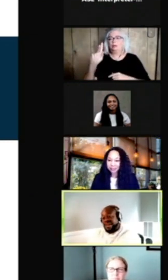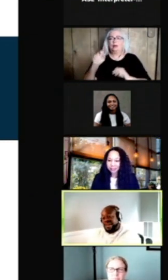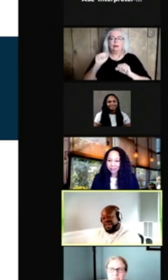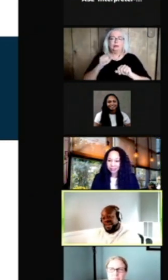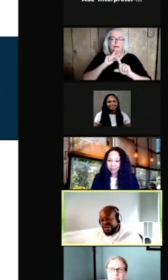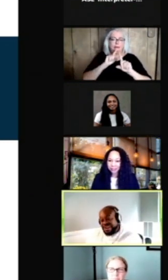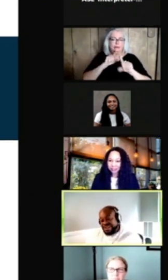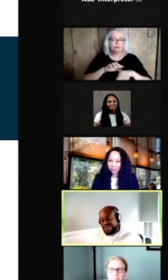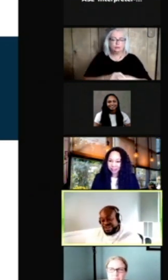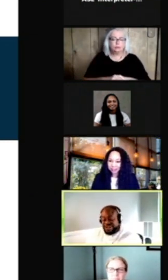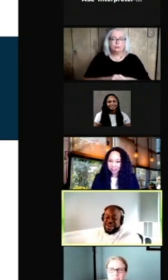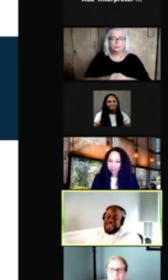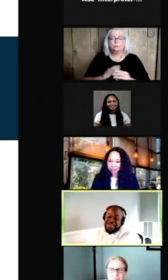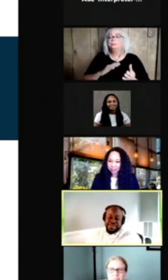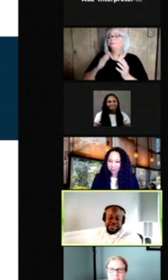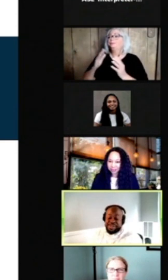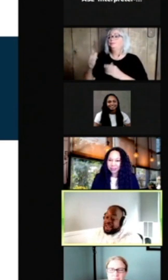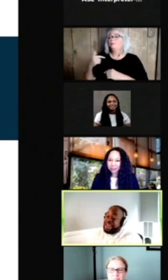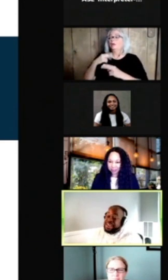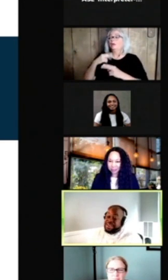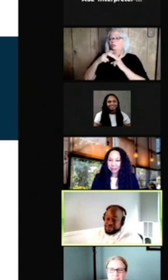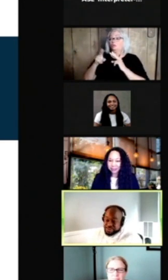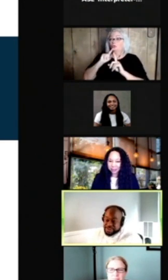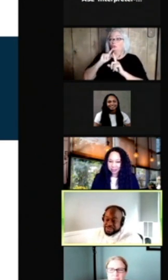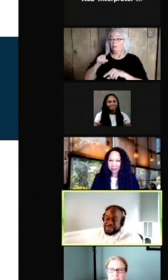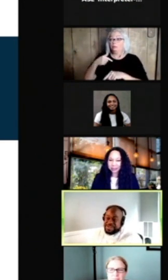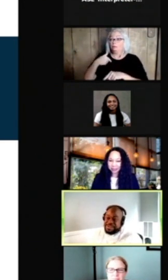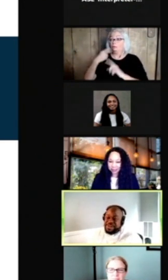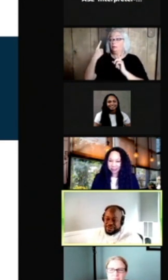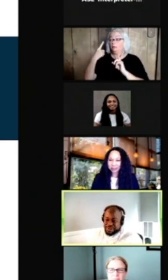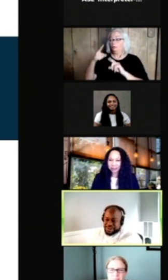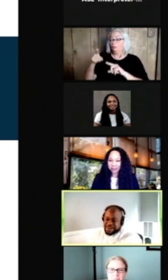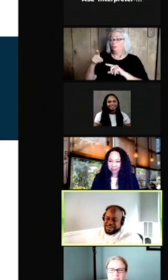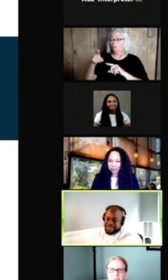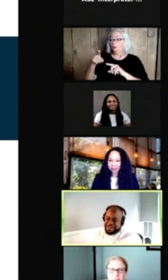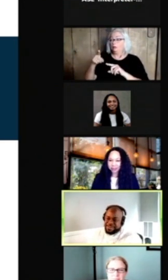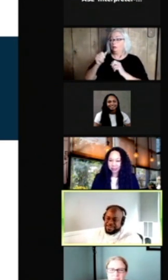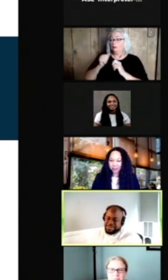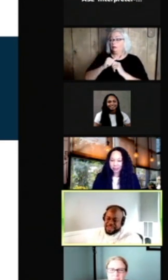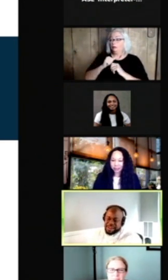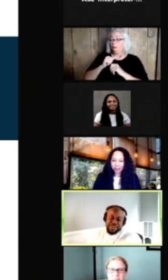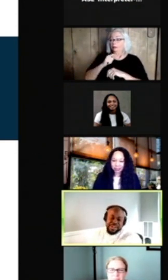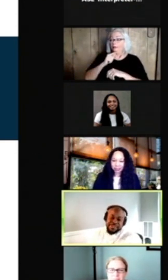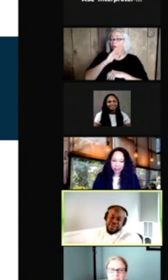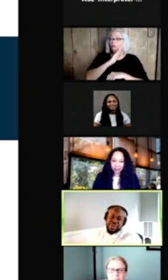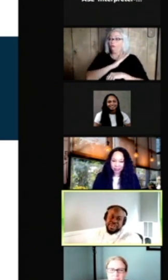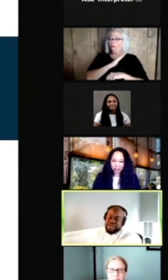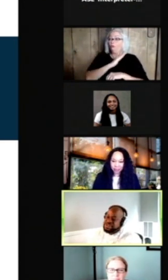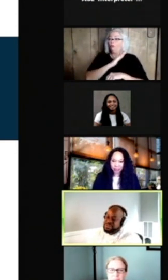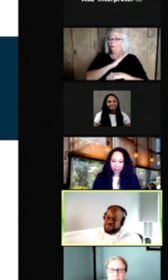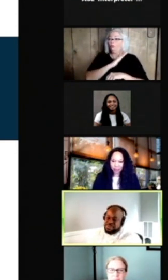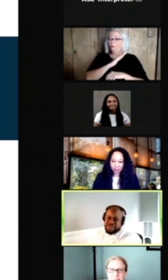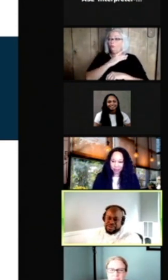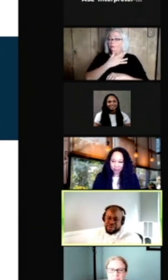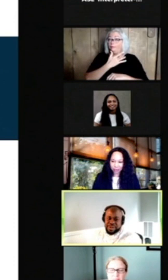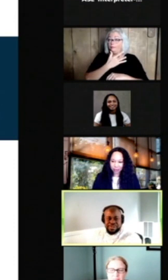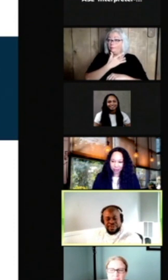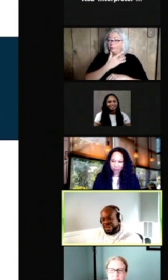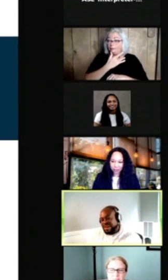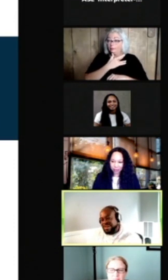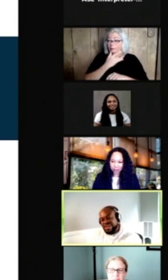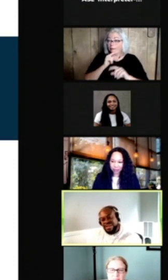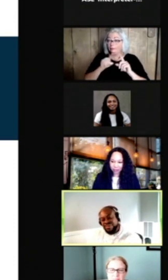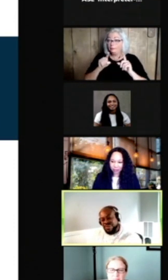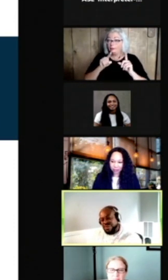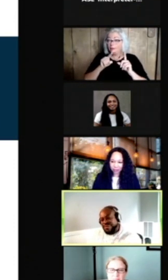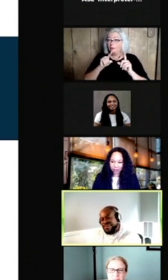So the long and the short answer is I agree wholeheartedly, not only for everything that you just mentioned, but